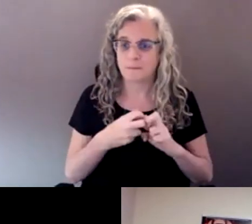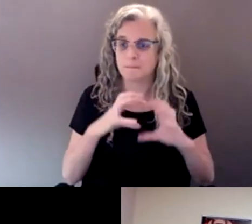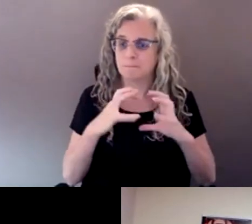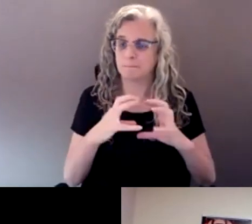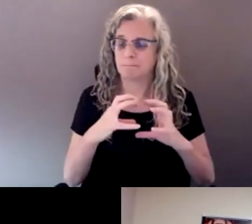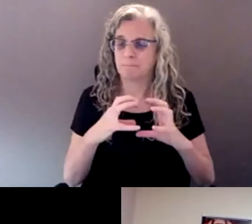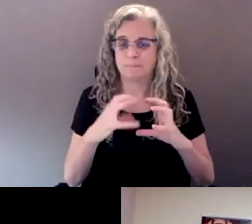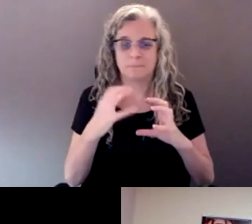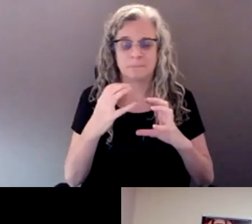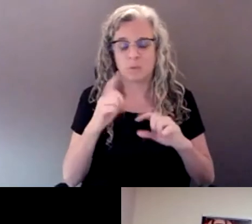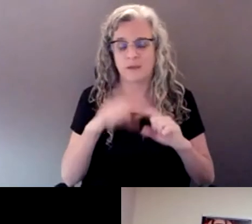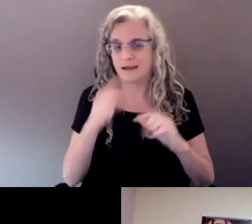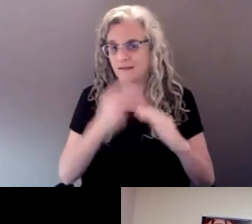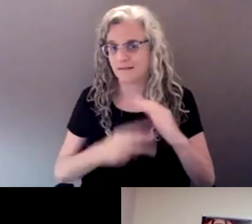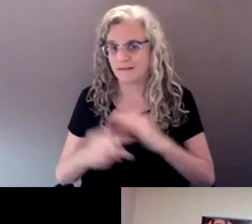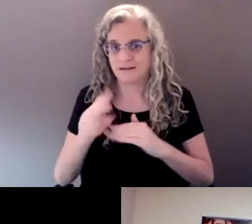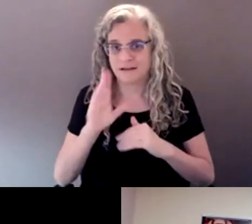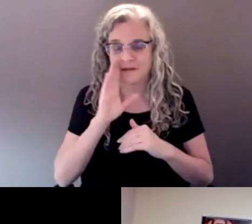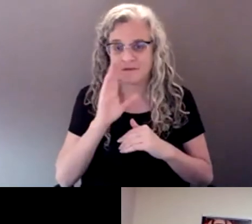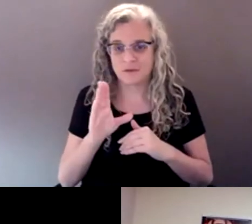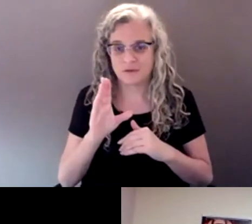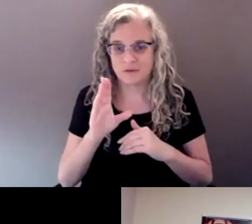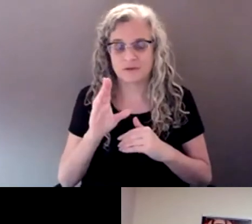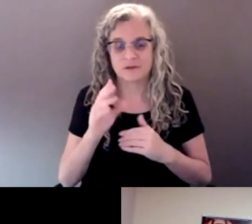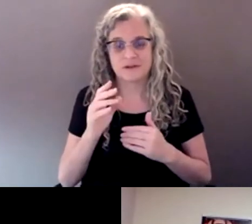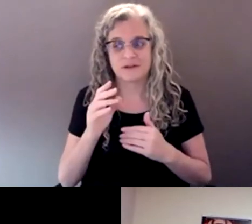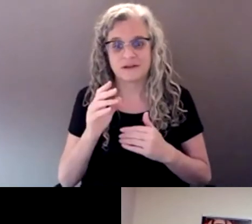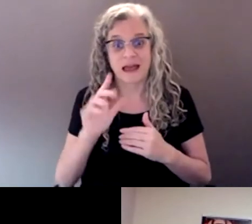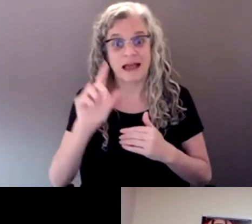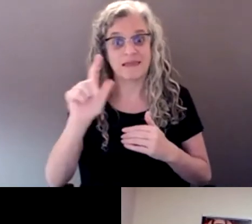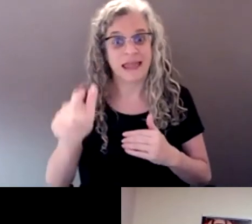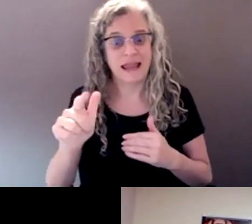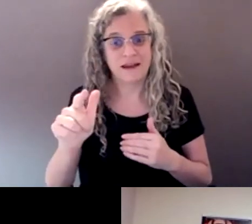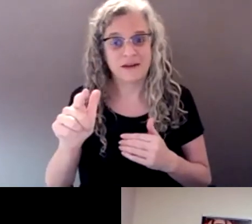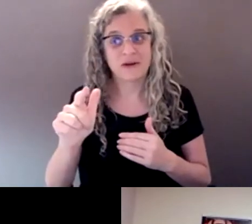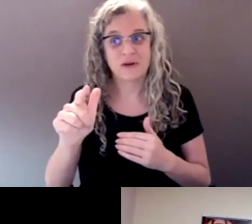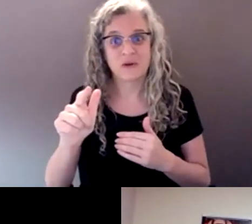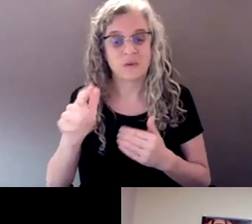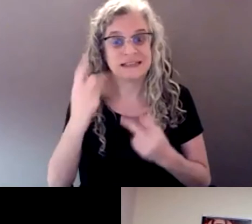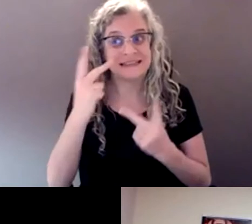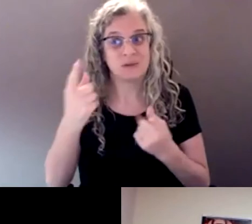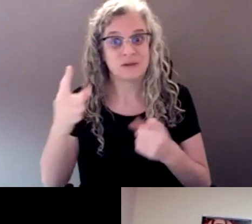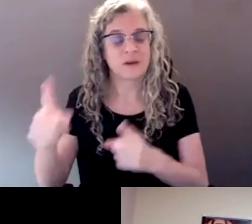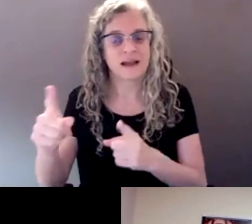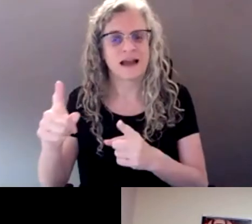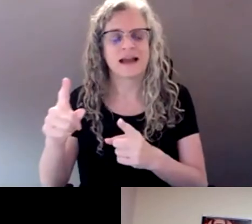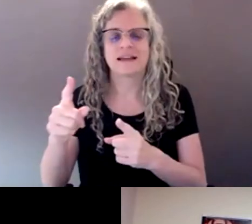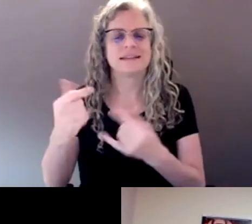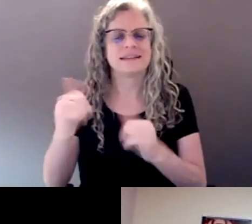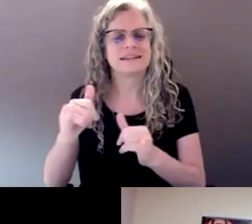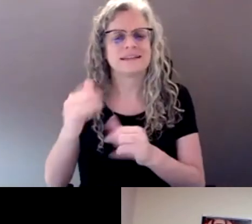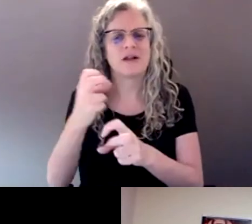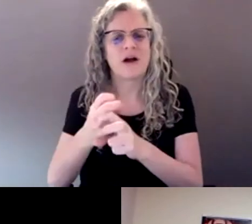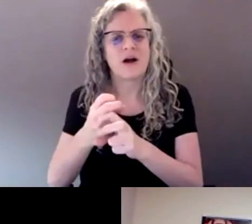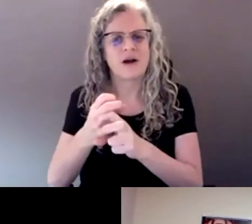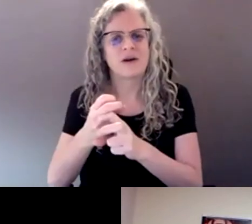and even when we do learn the future, in the future, we don't use, it's very difficult to understand what